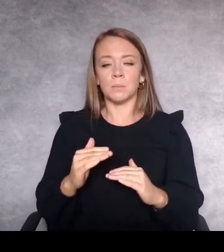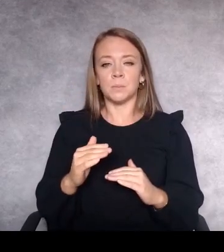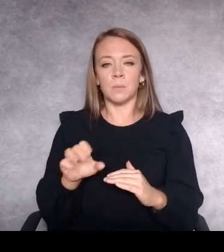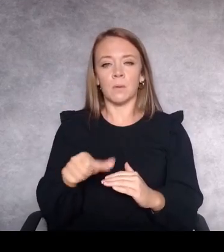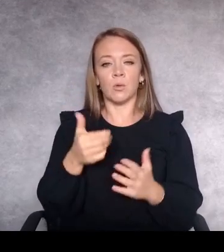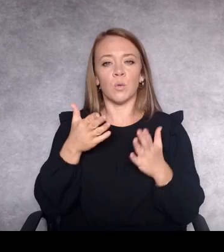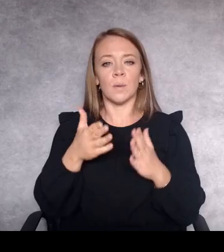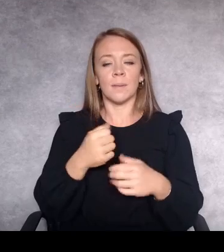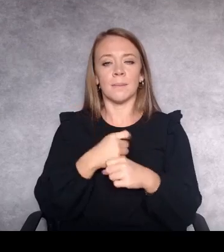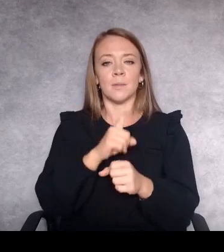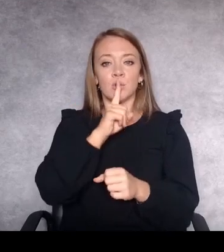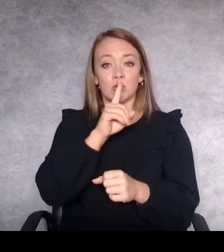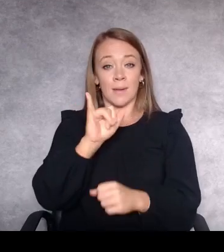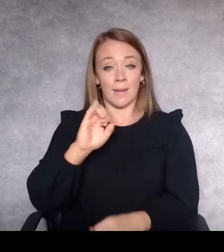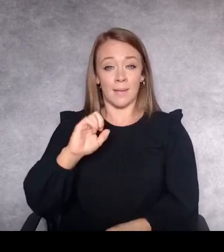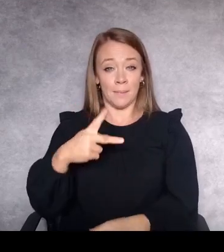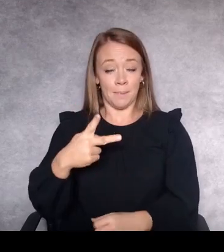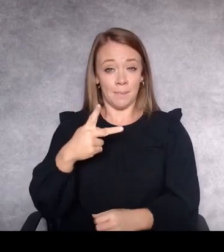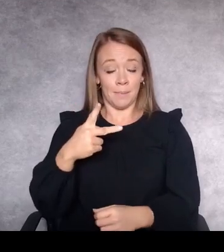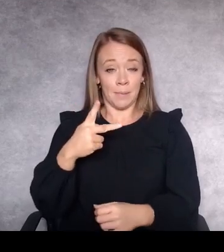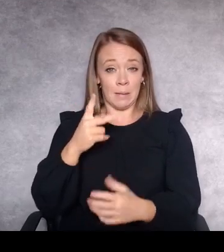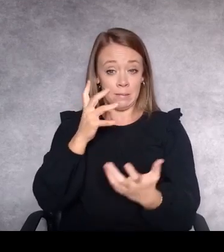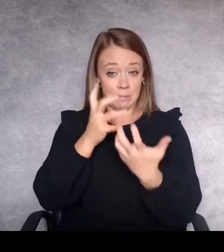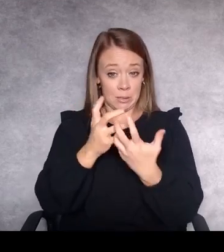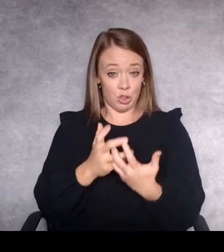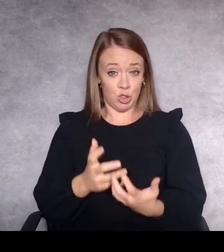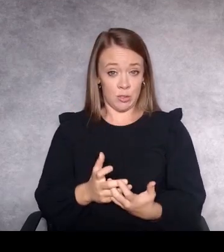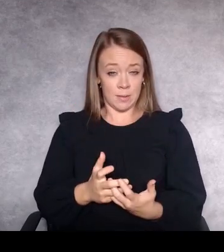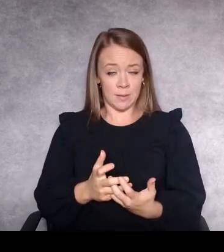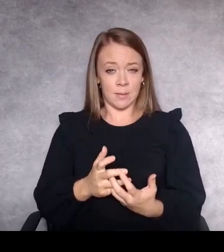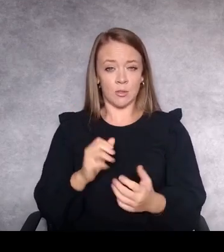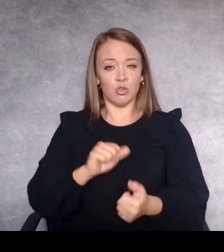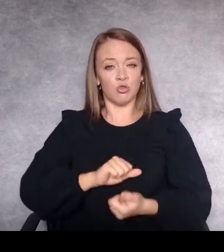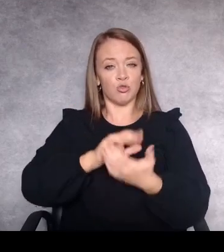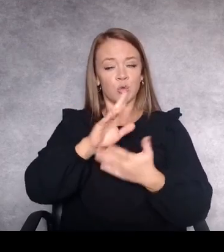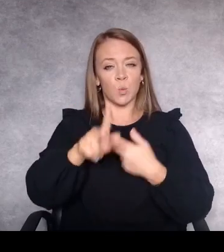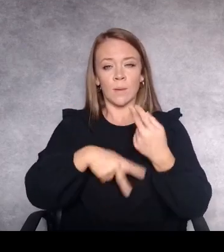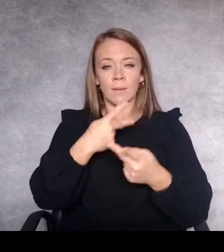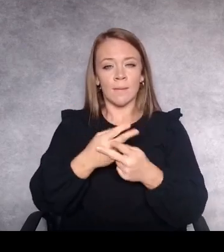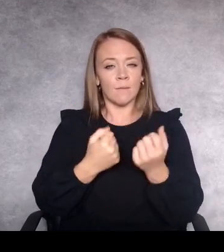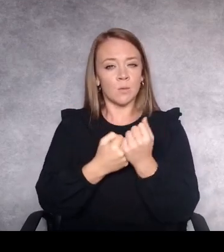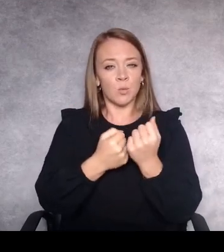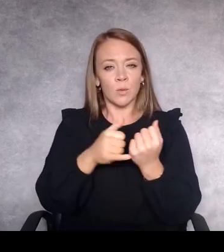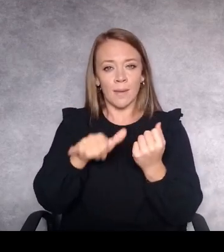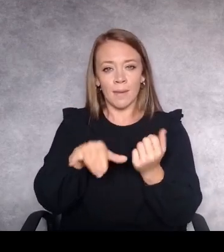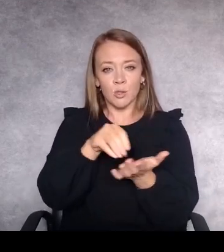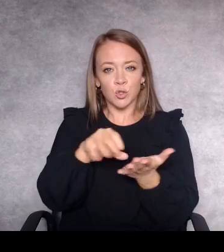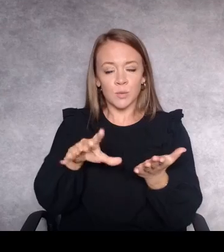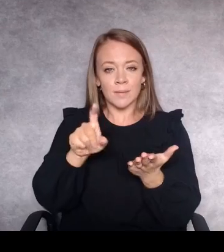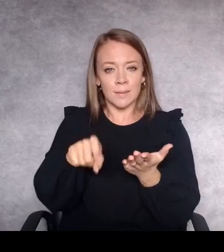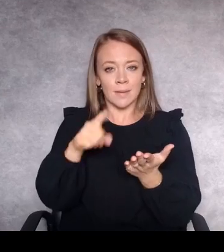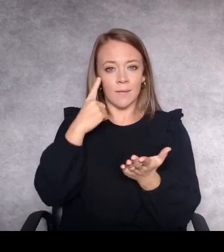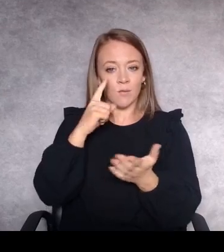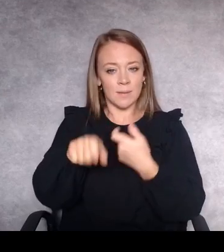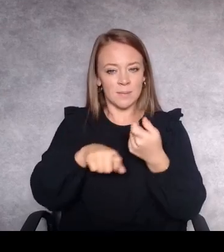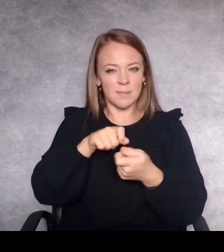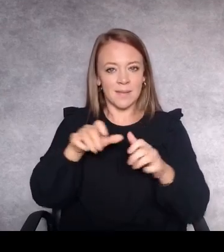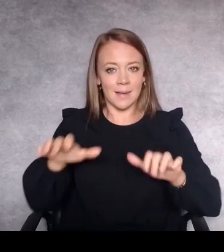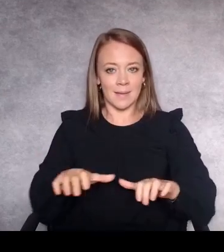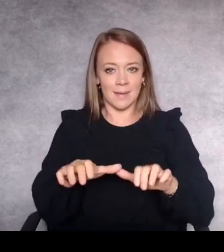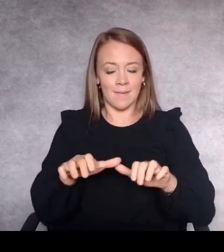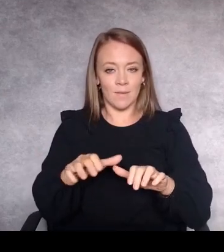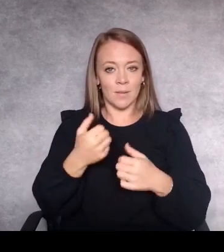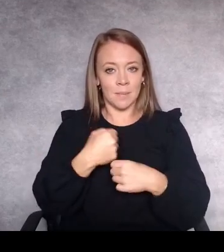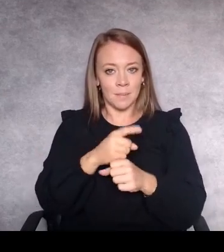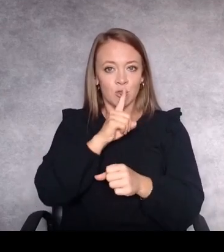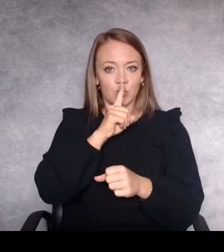Another way to ensure the IEP is comprehensive is to address what kinds of supports the student may need with certain activities in order